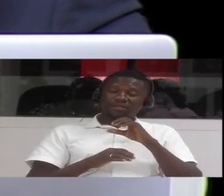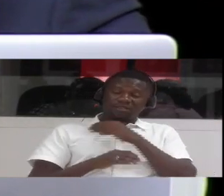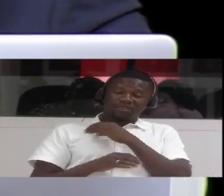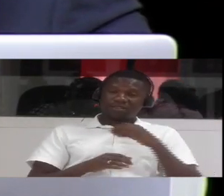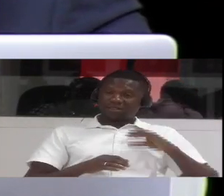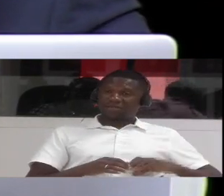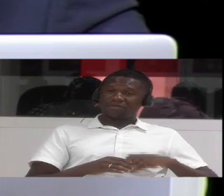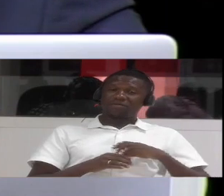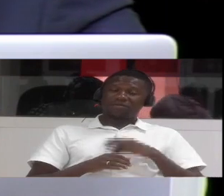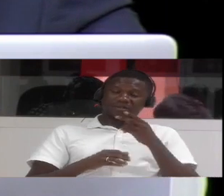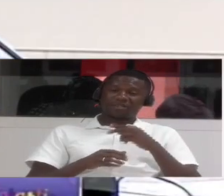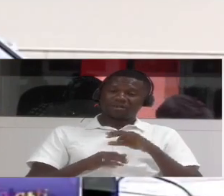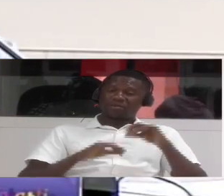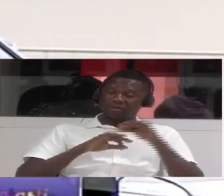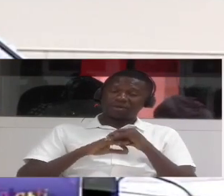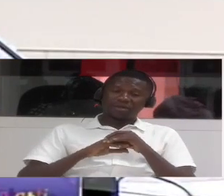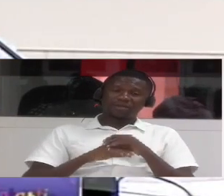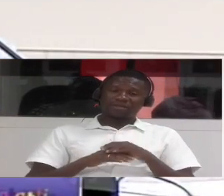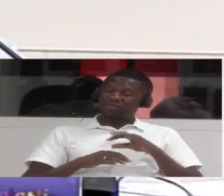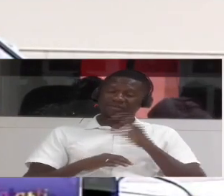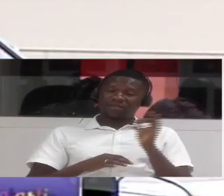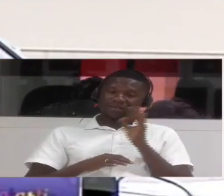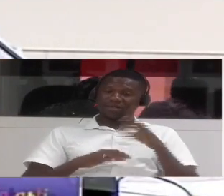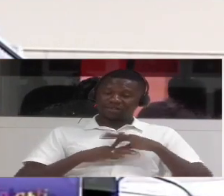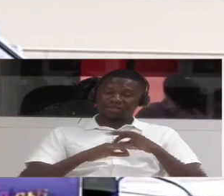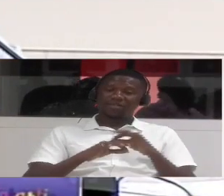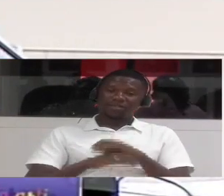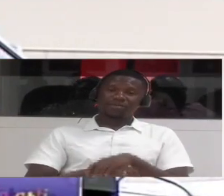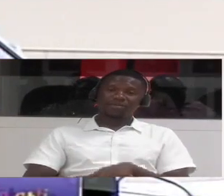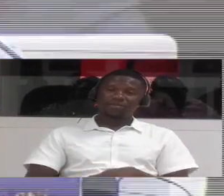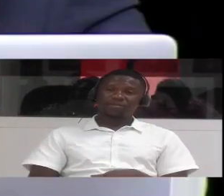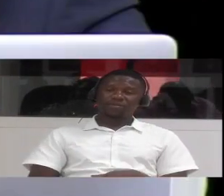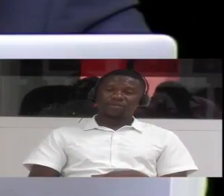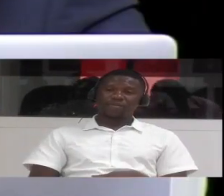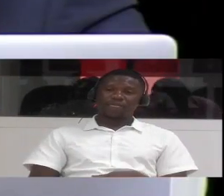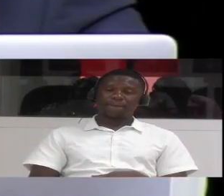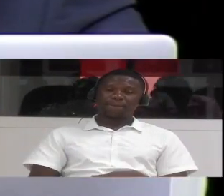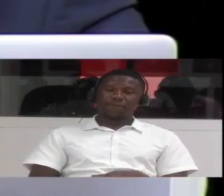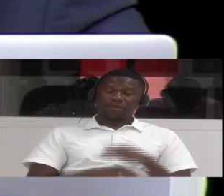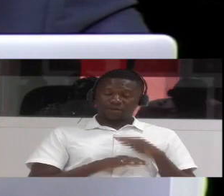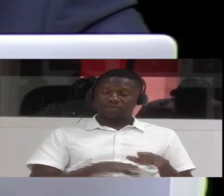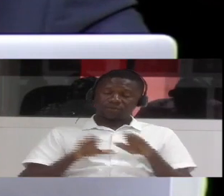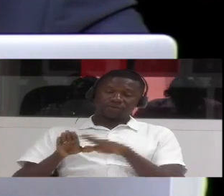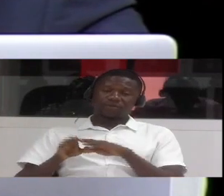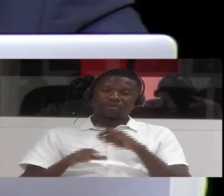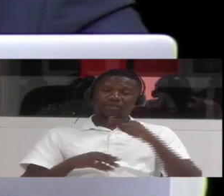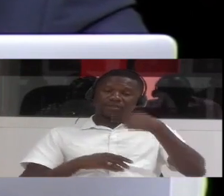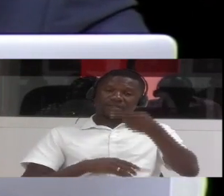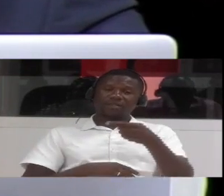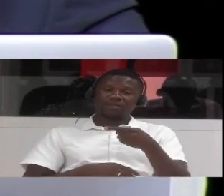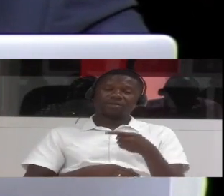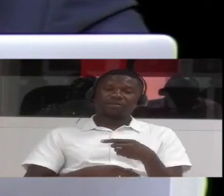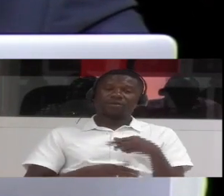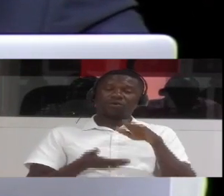headline. And anyway, so let's move on to the next.